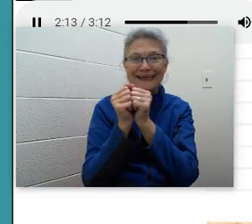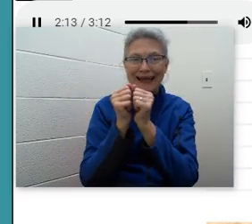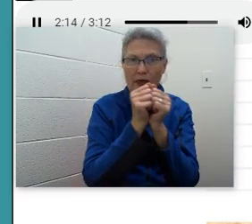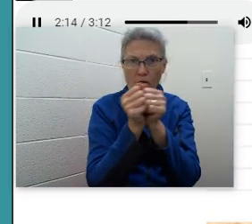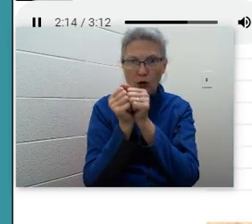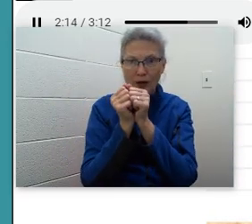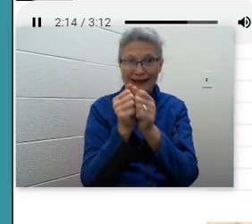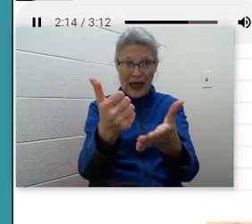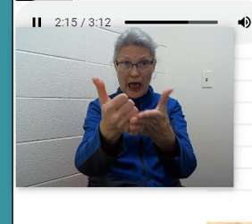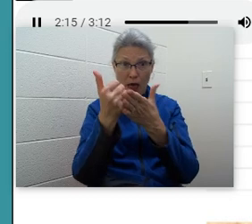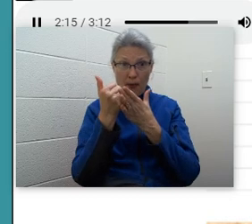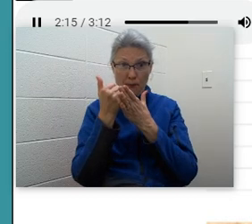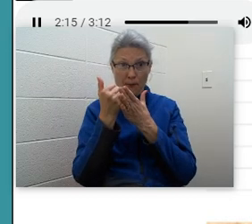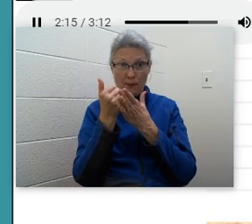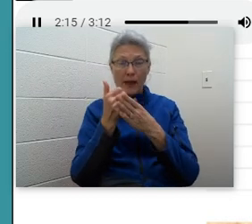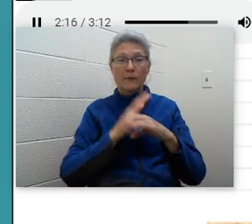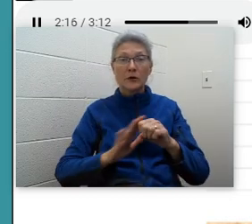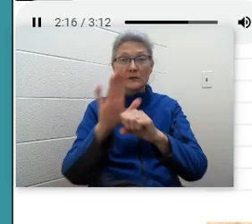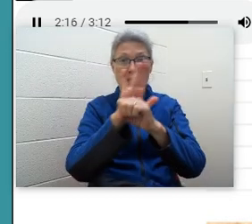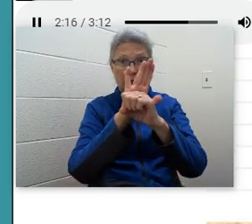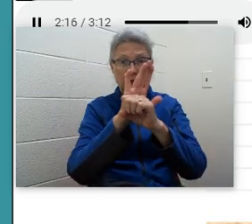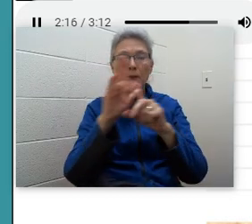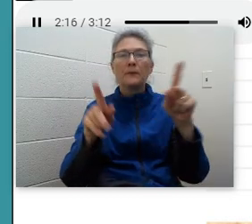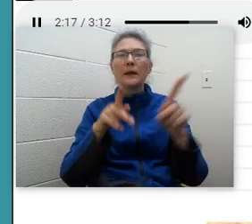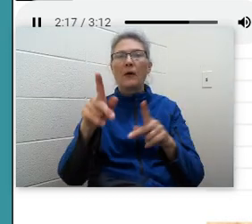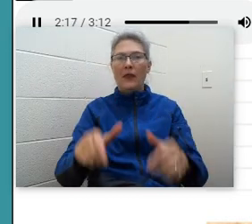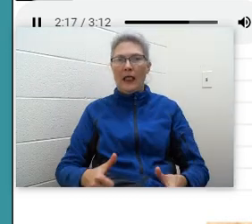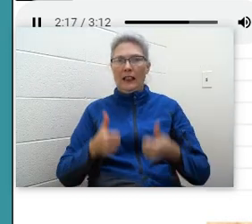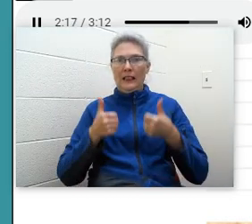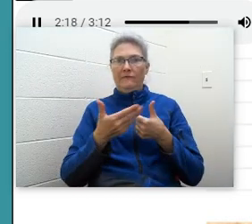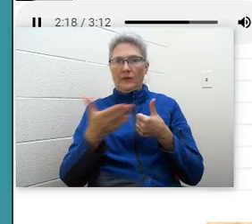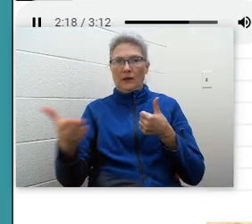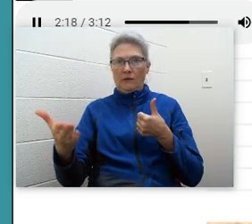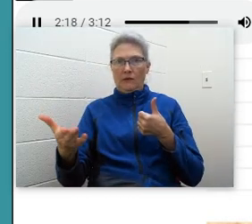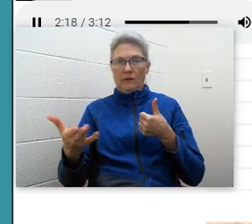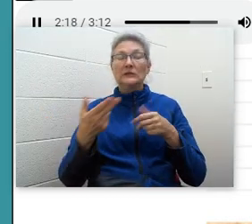and protect its citizens, and this is known as federalism.